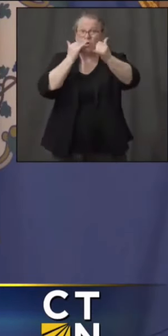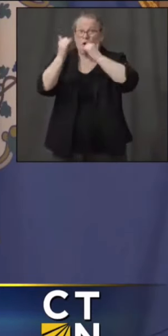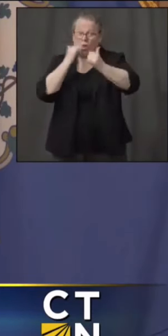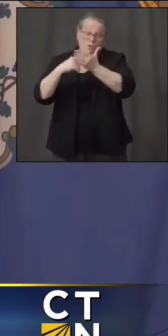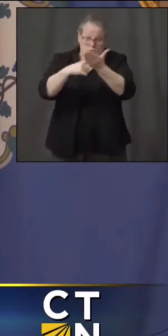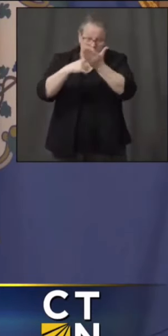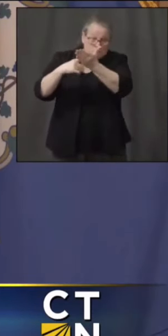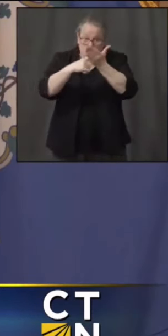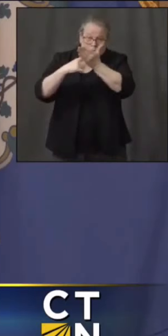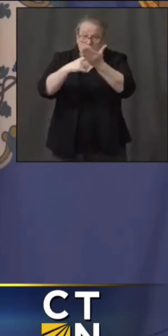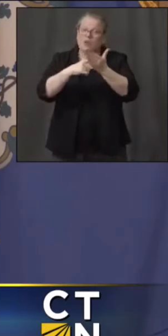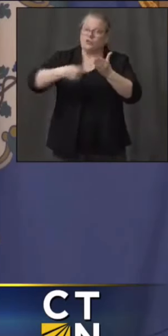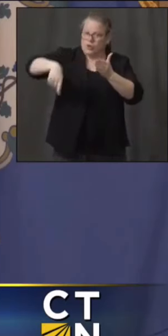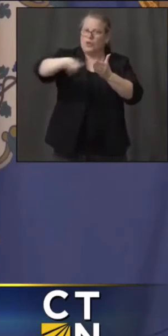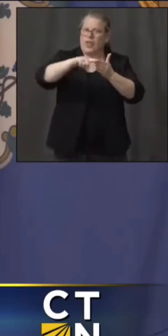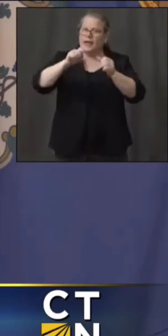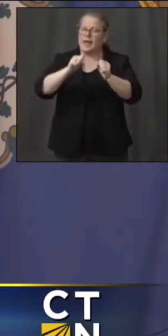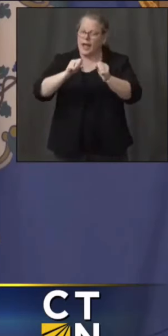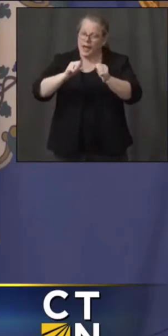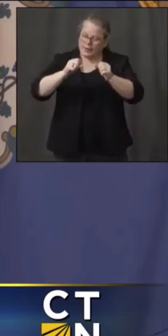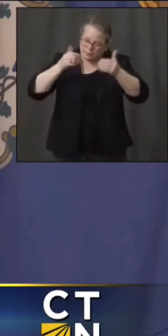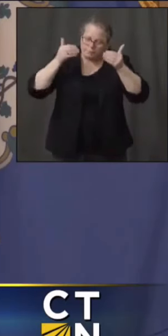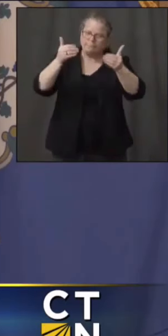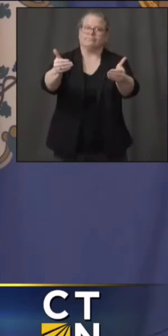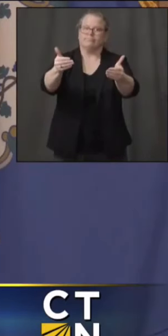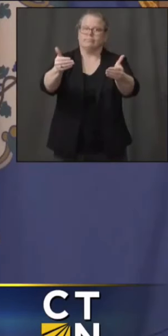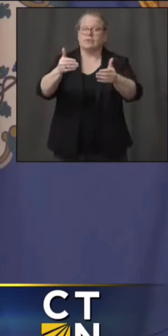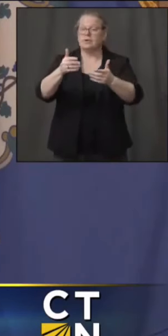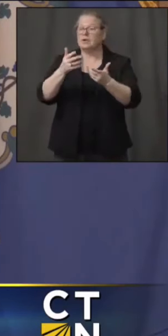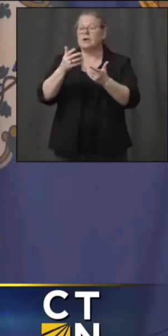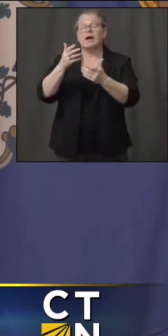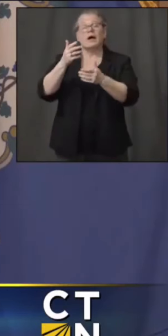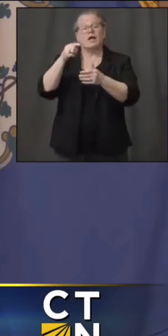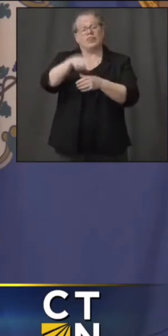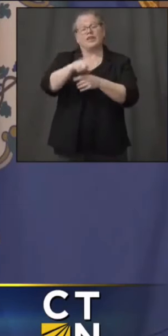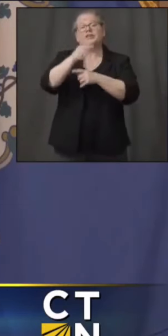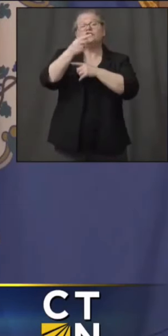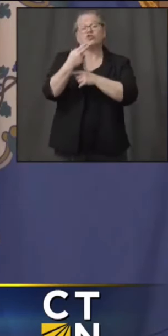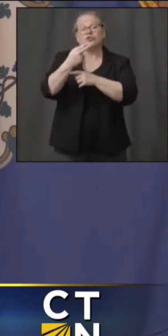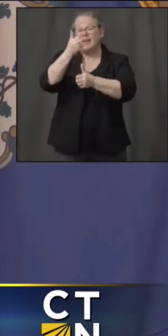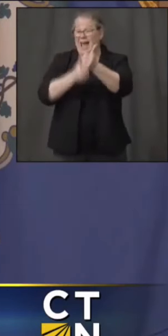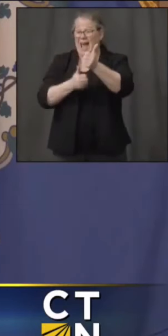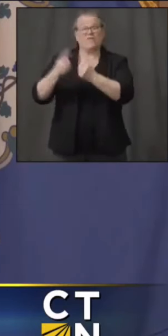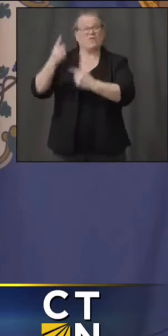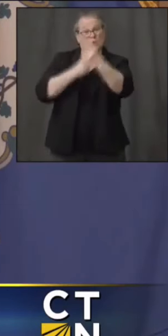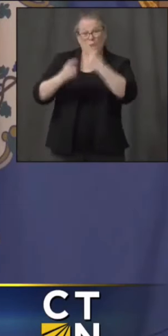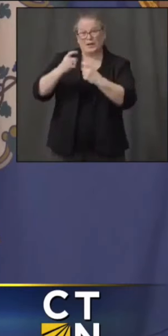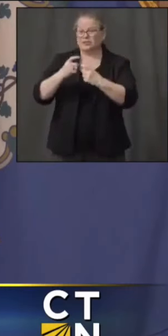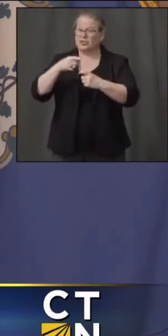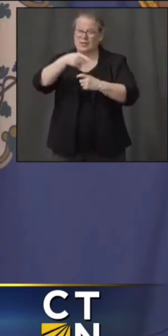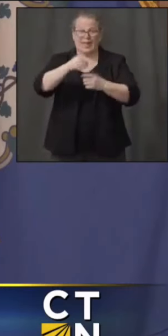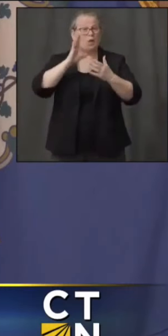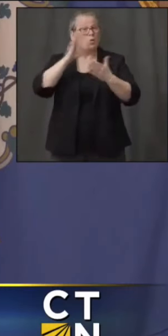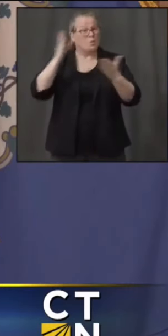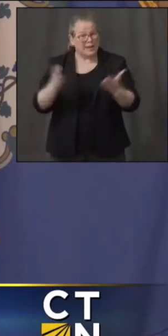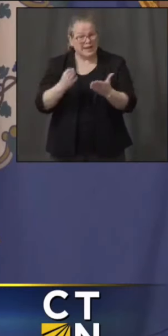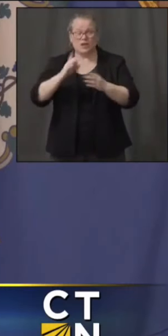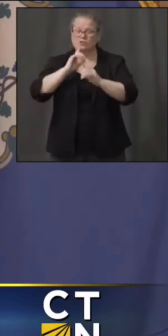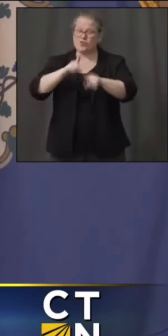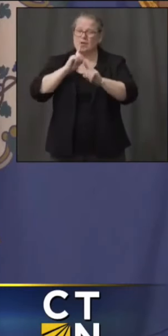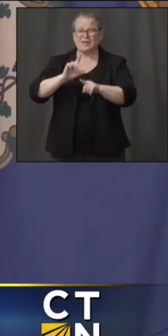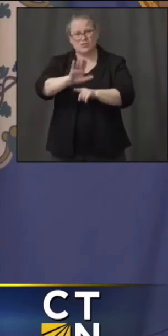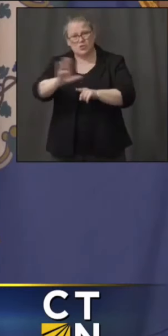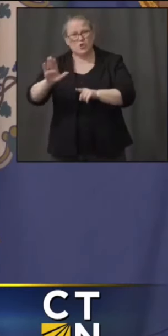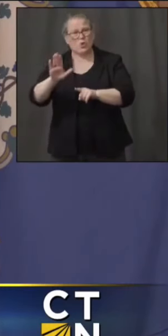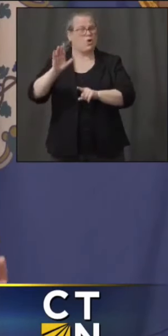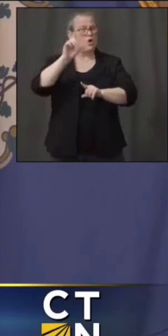going to be reporting and able to answer every question you've got on a Thursday, and I'm here every afternoon to do this as well. And